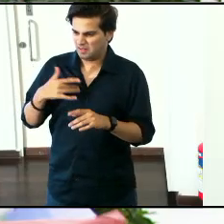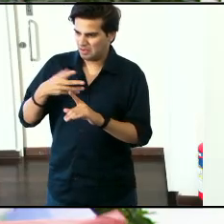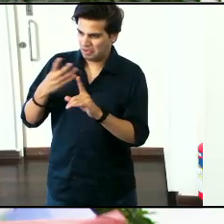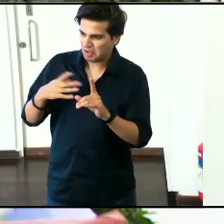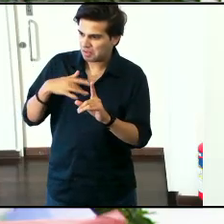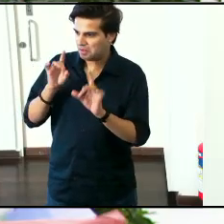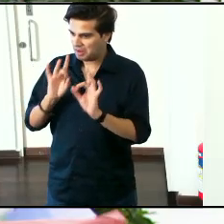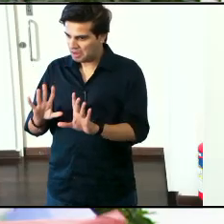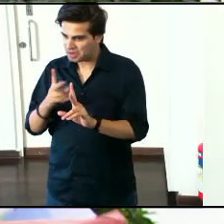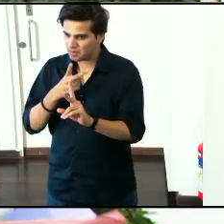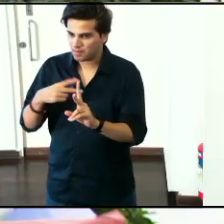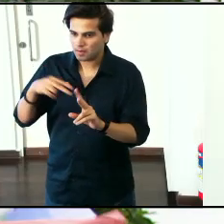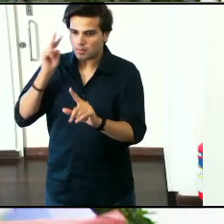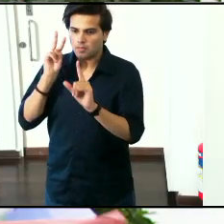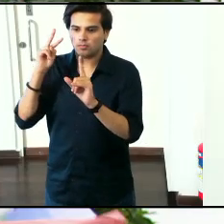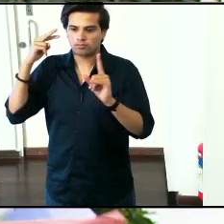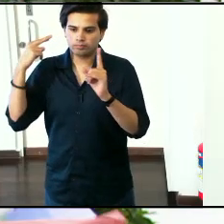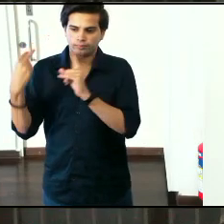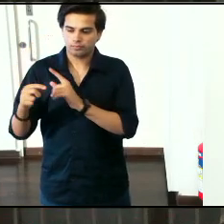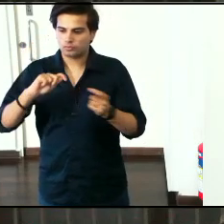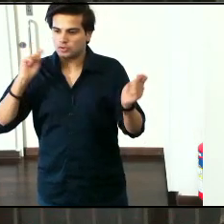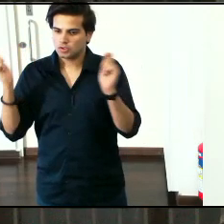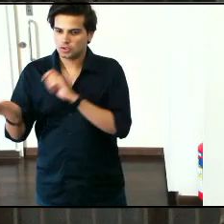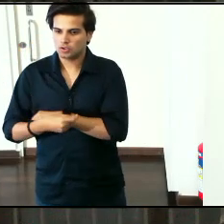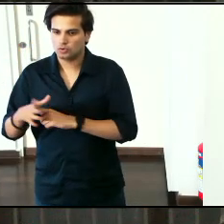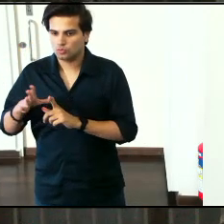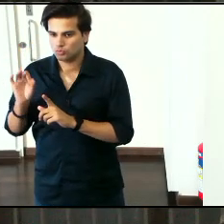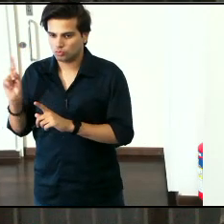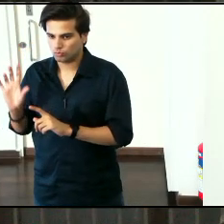of sentiments. Next, please.